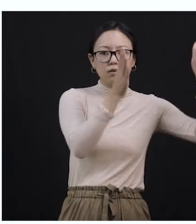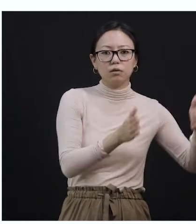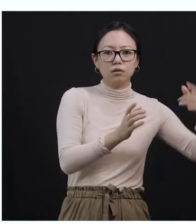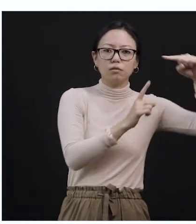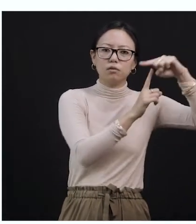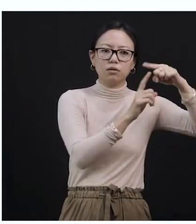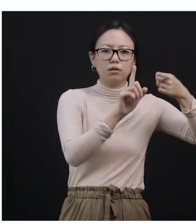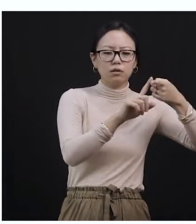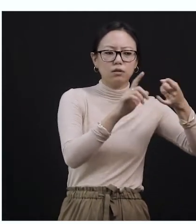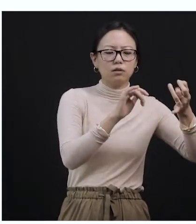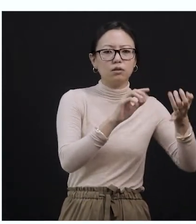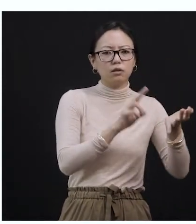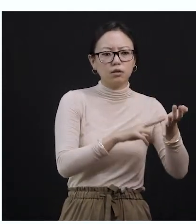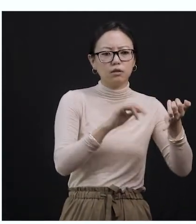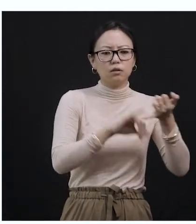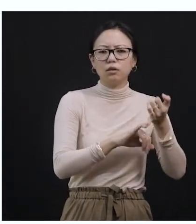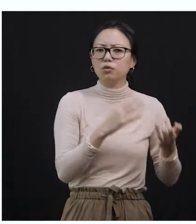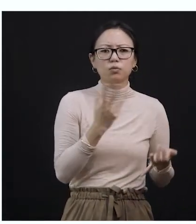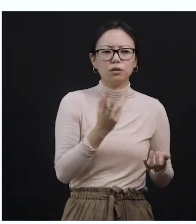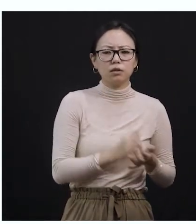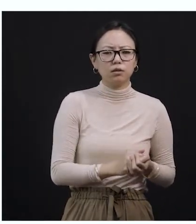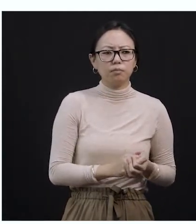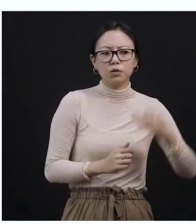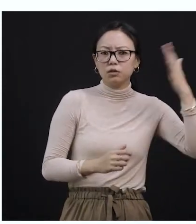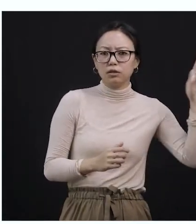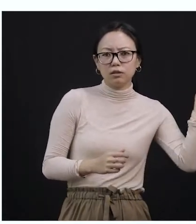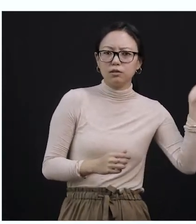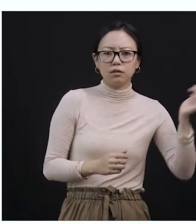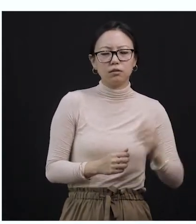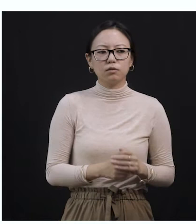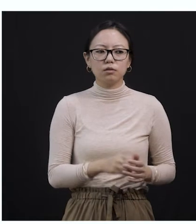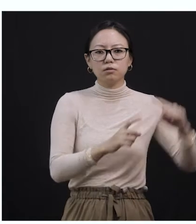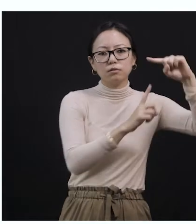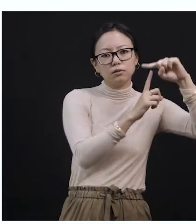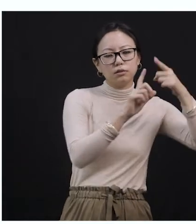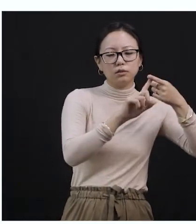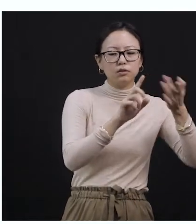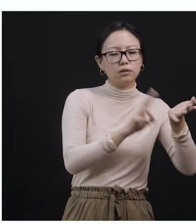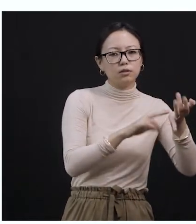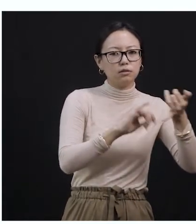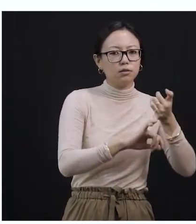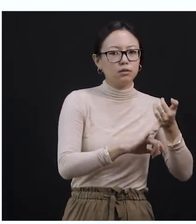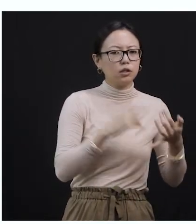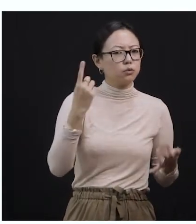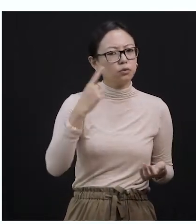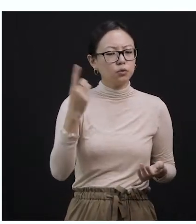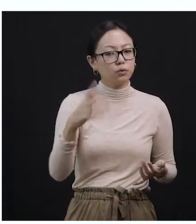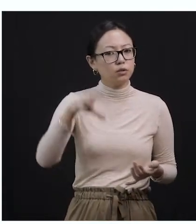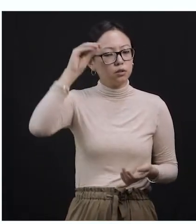tens place because it is on the left. So when we combine 1 and 8 together, we get the